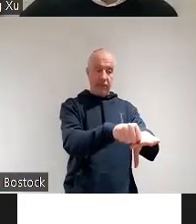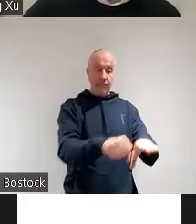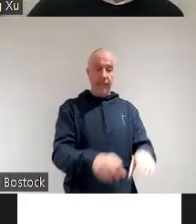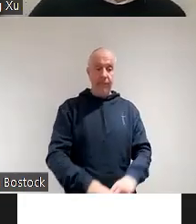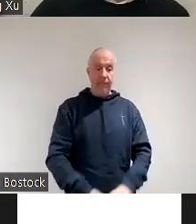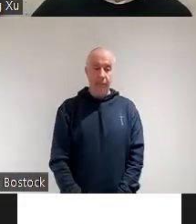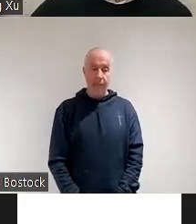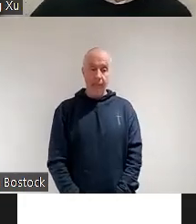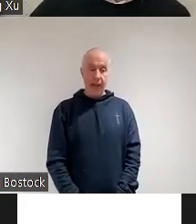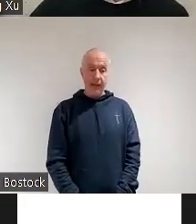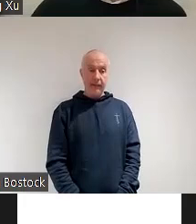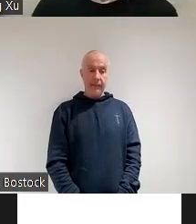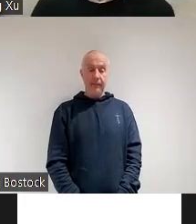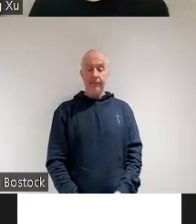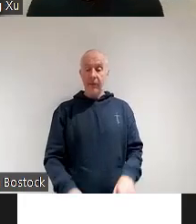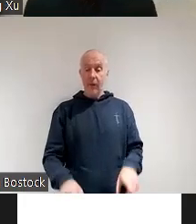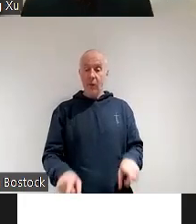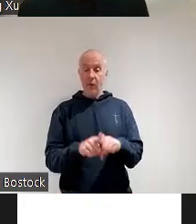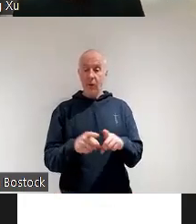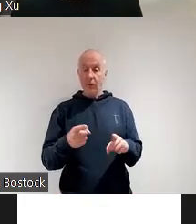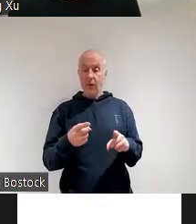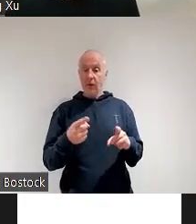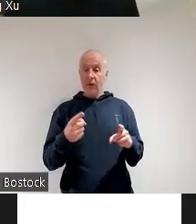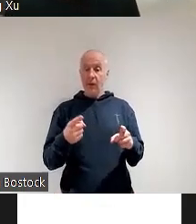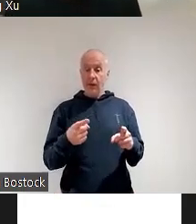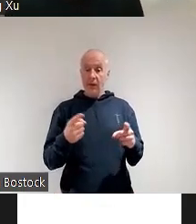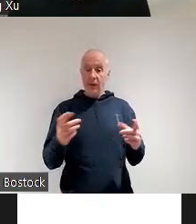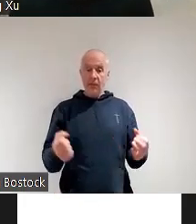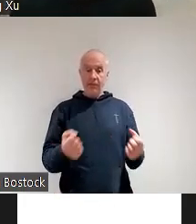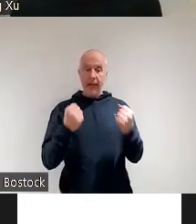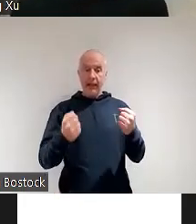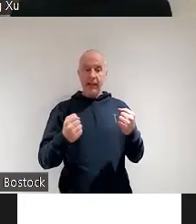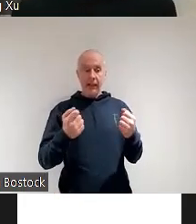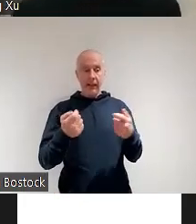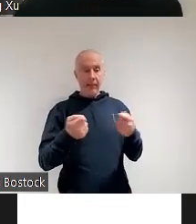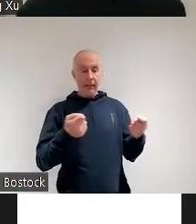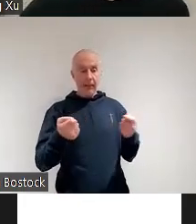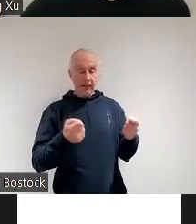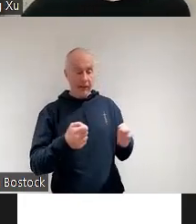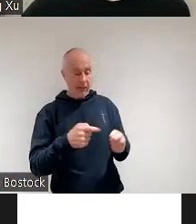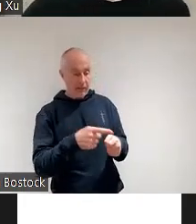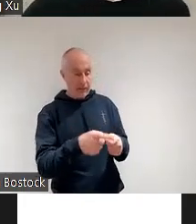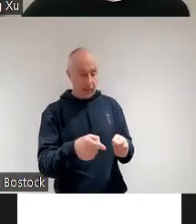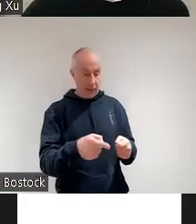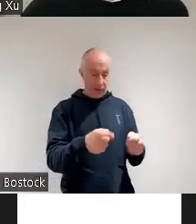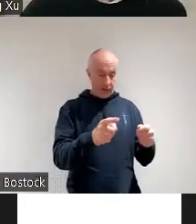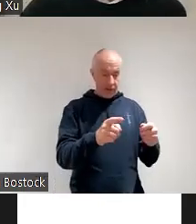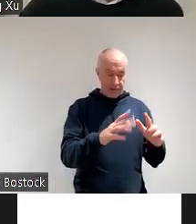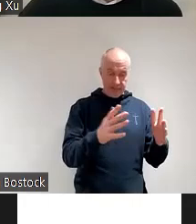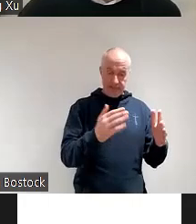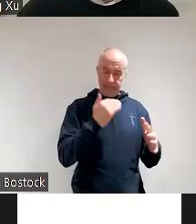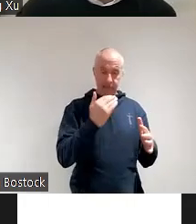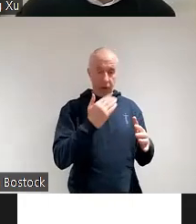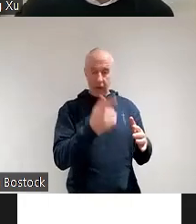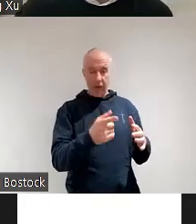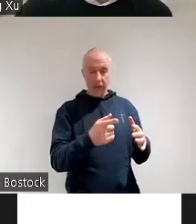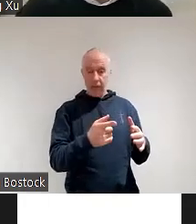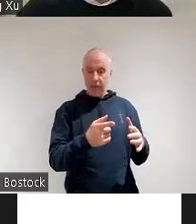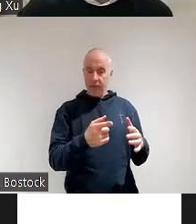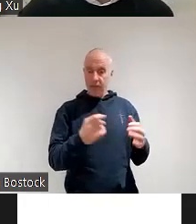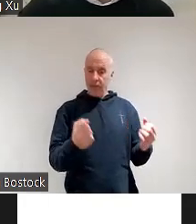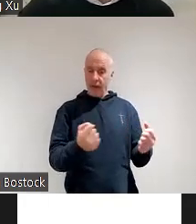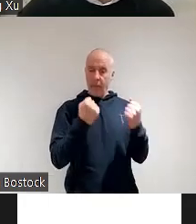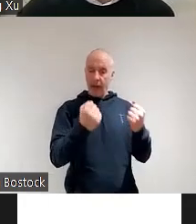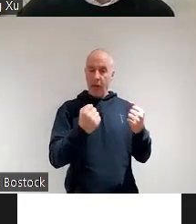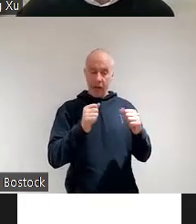you probably could imagine, that most of the sites, they may not come with enough powers. So this is where you probably want to spread your powers across all chargers, and that